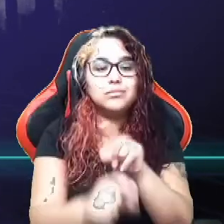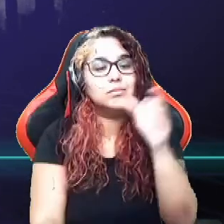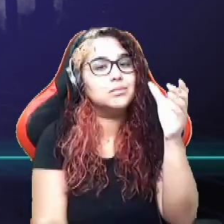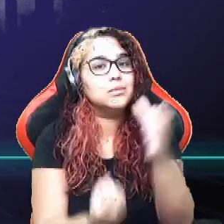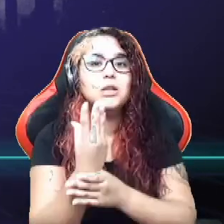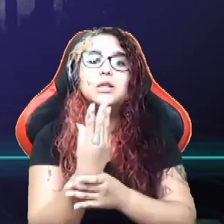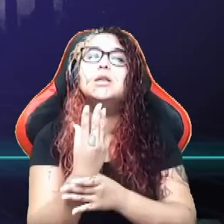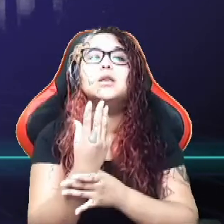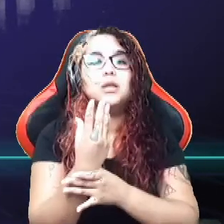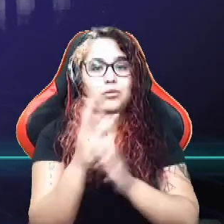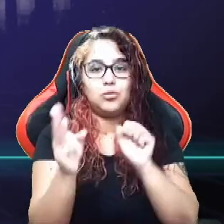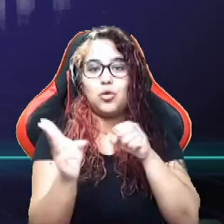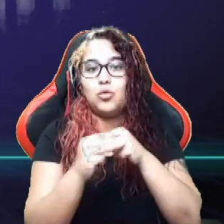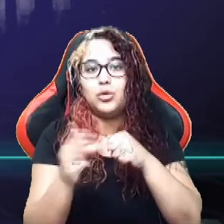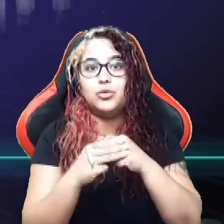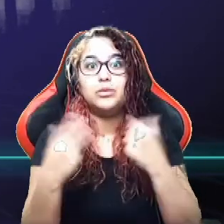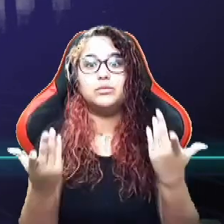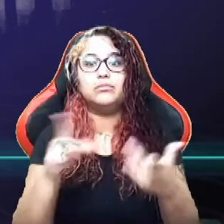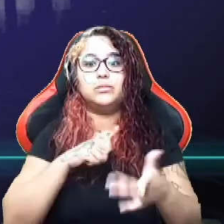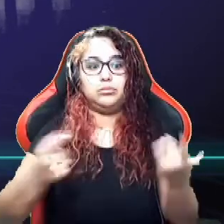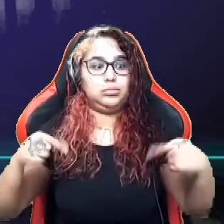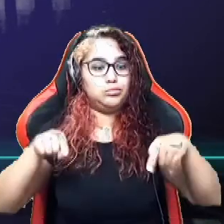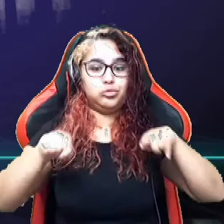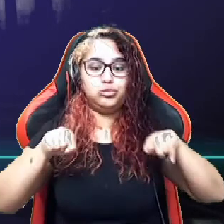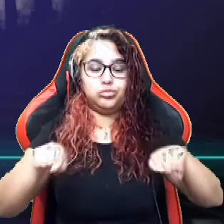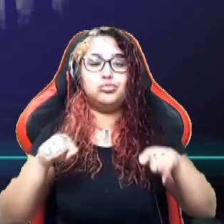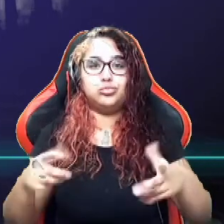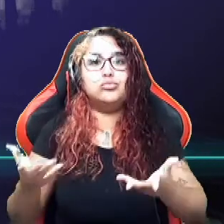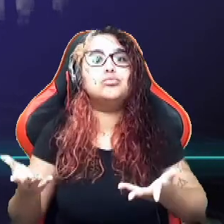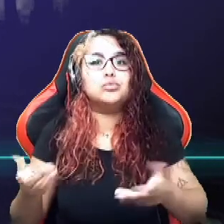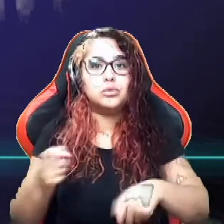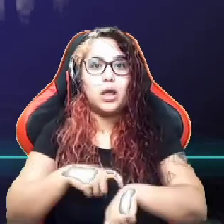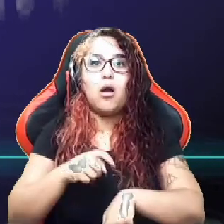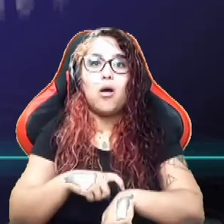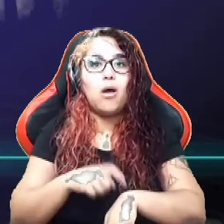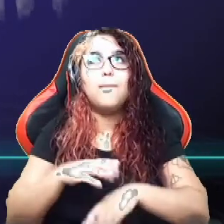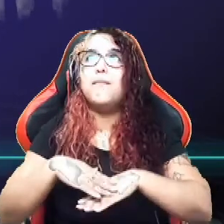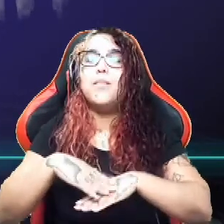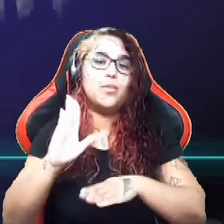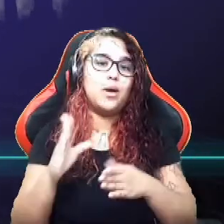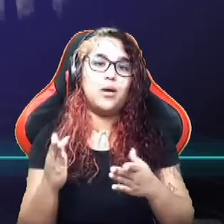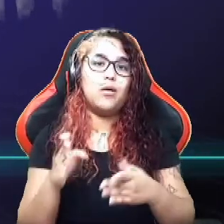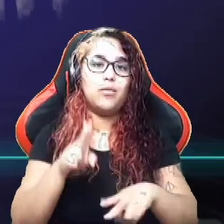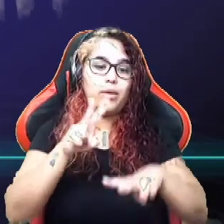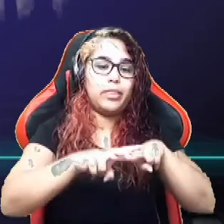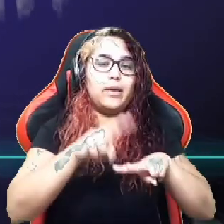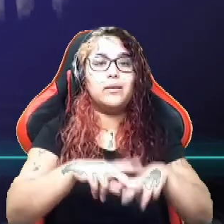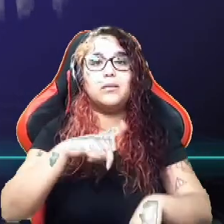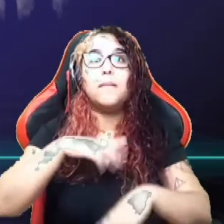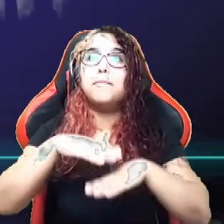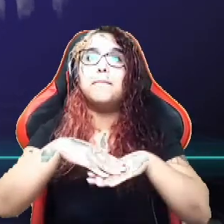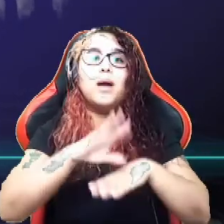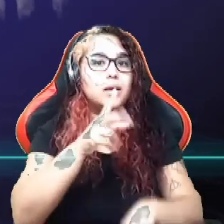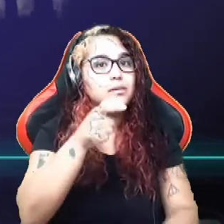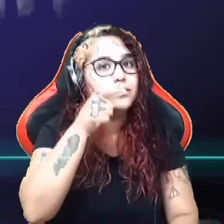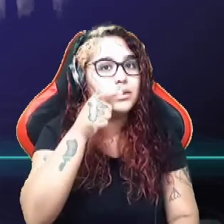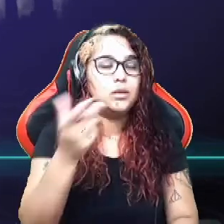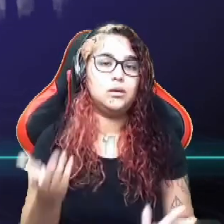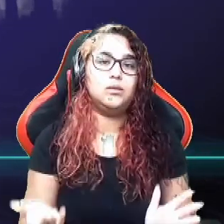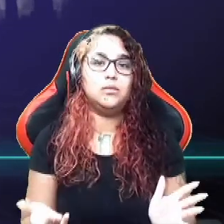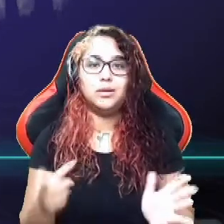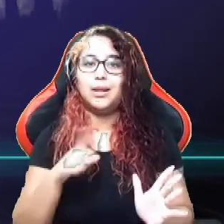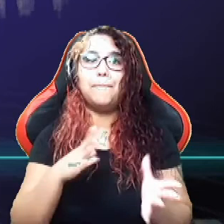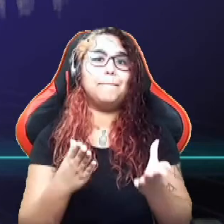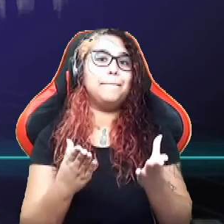produce content for that category. So when you're creating content, it's